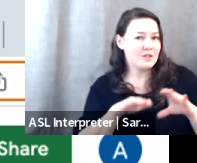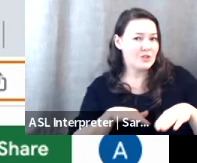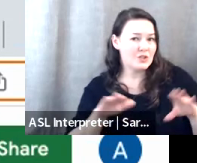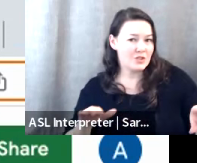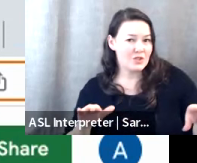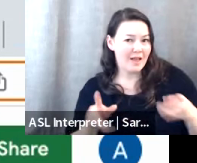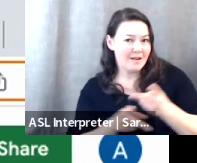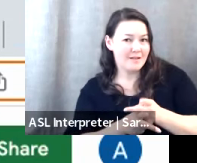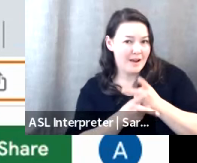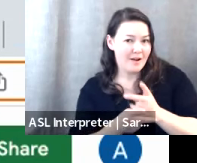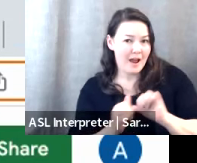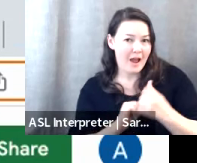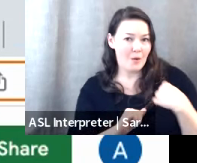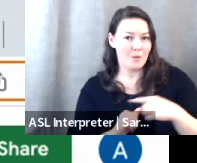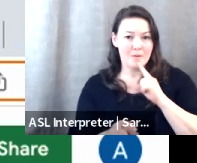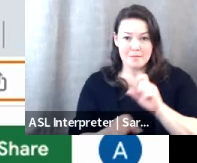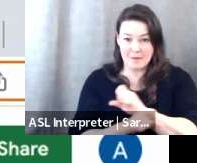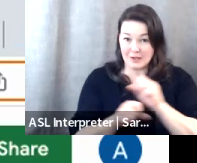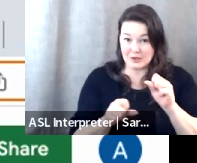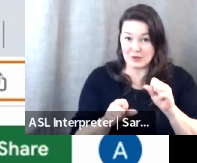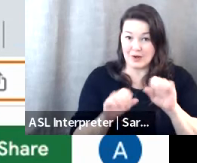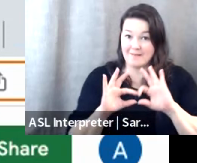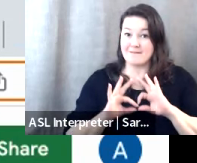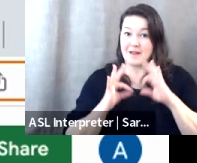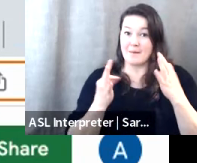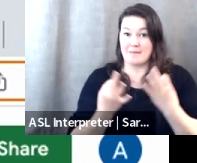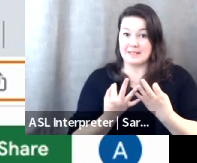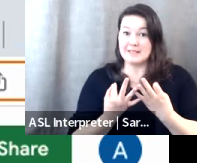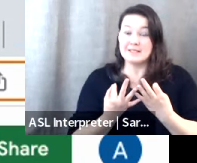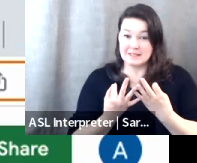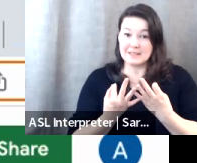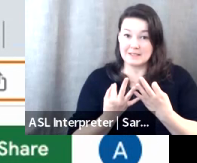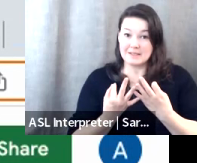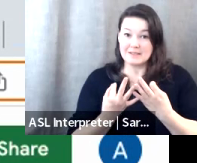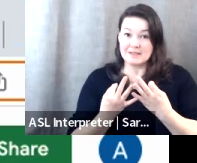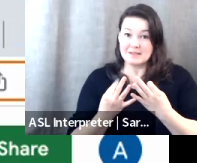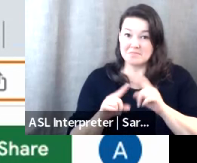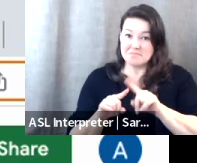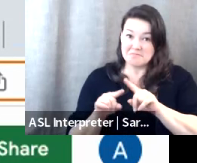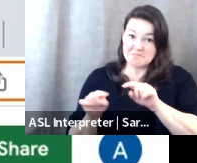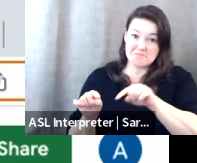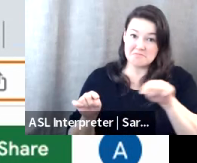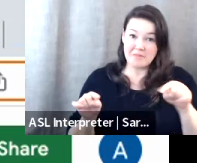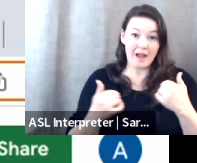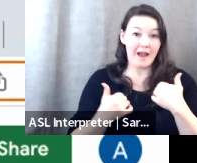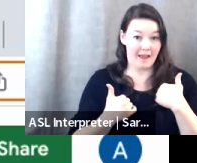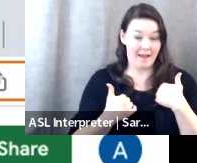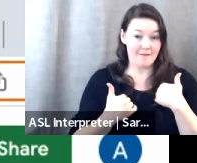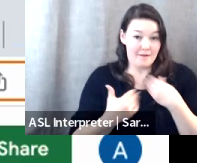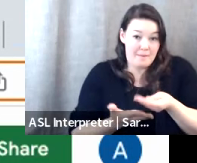that families do have, right, that there's dollars in that system to support the overall